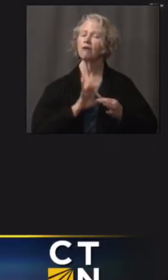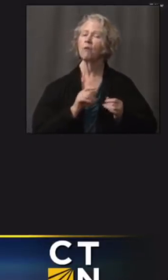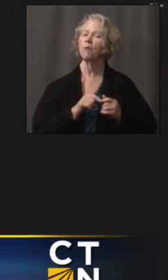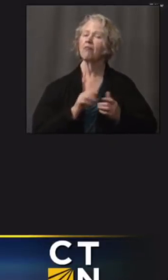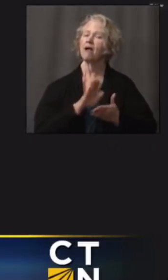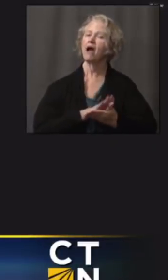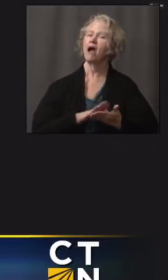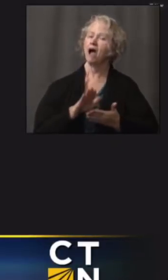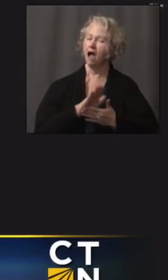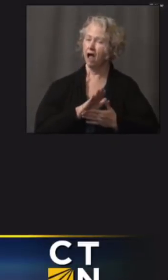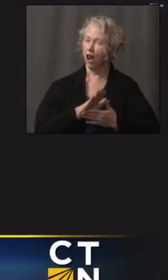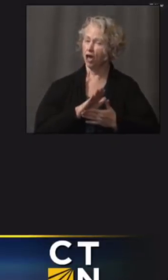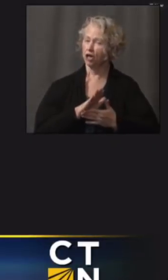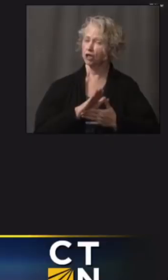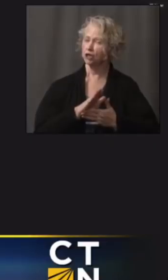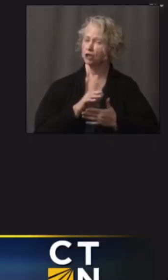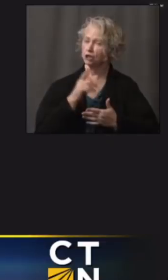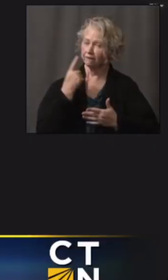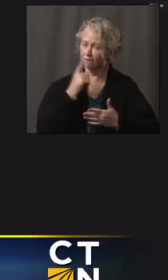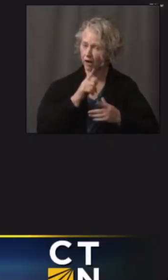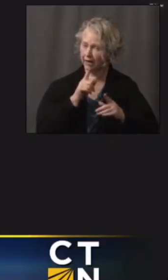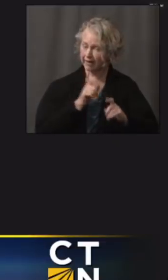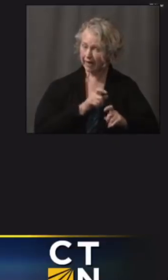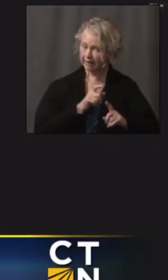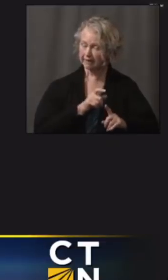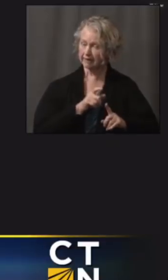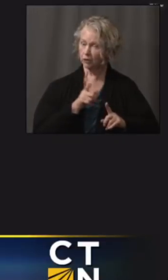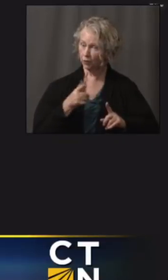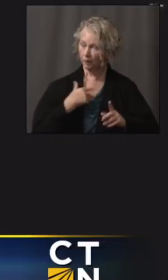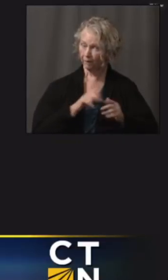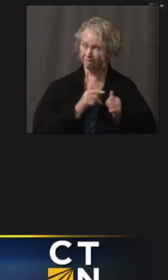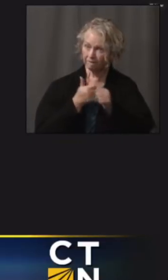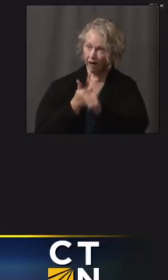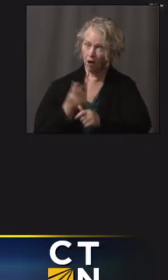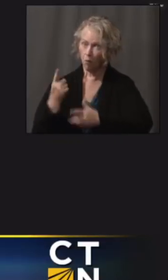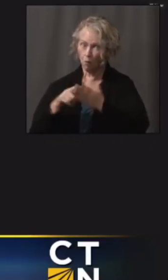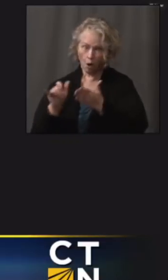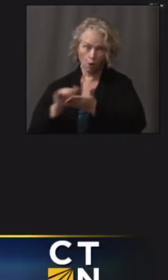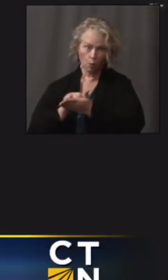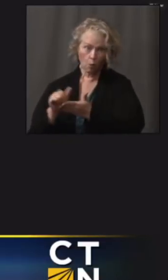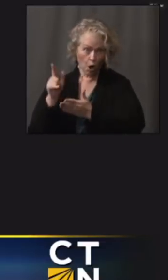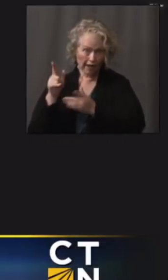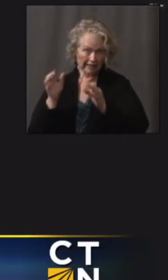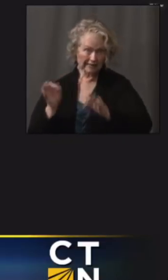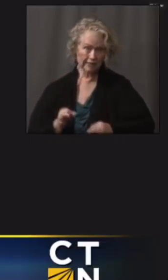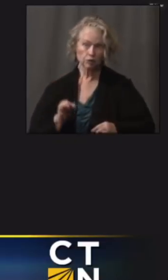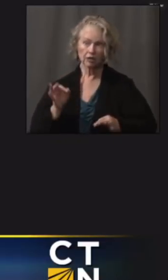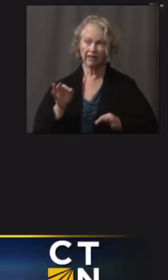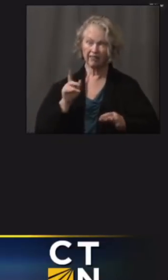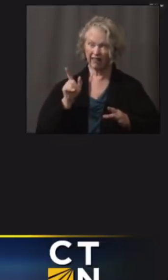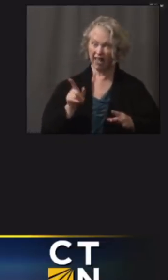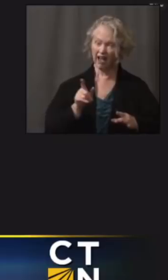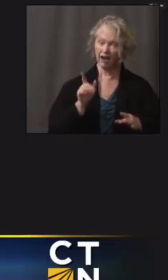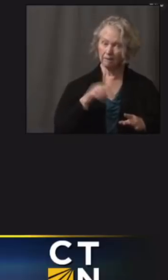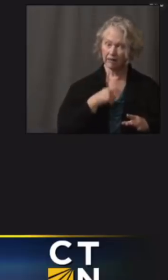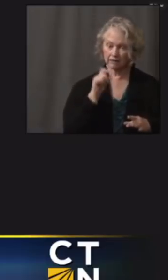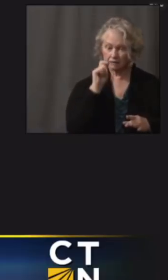plan. Are you suggesting that we follow New York's lead here and test students before they can even